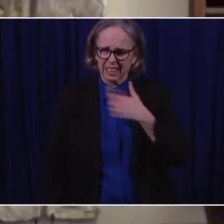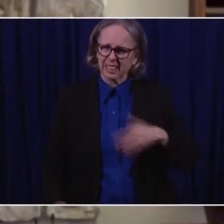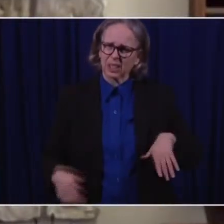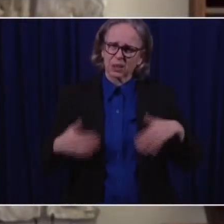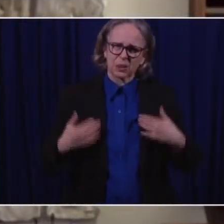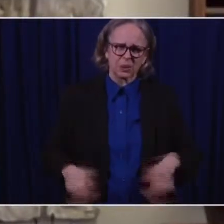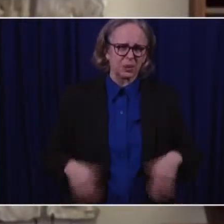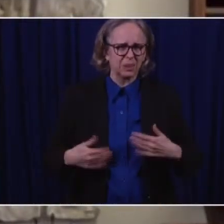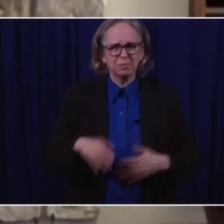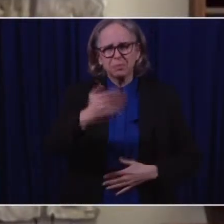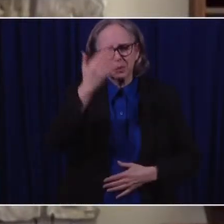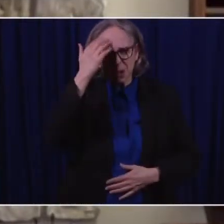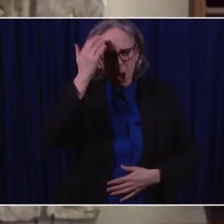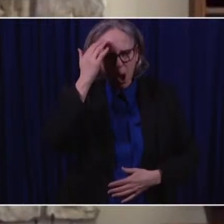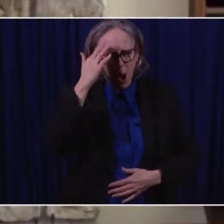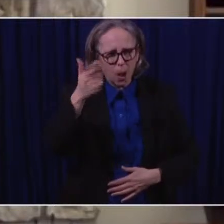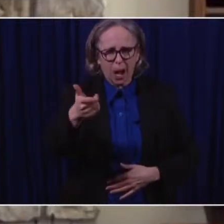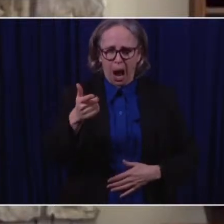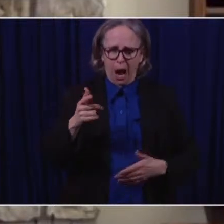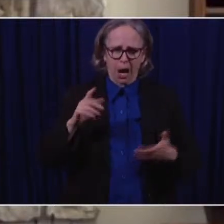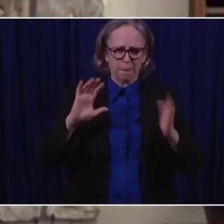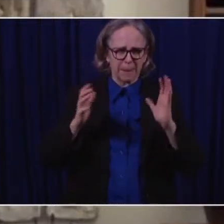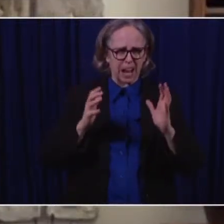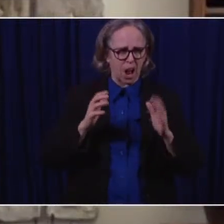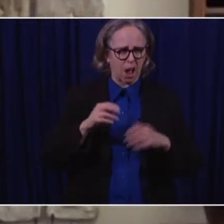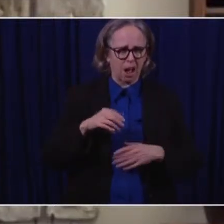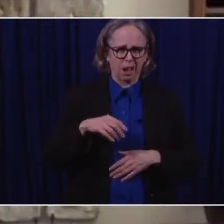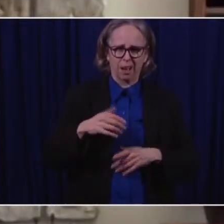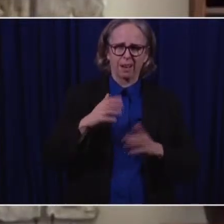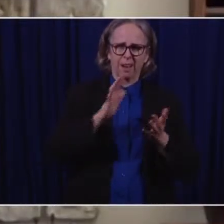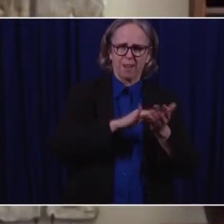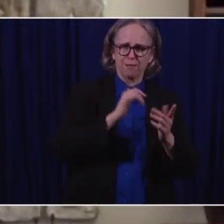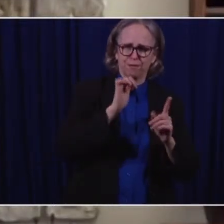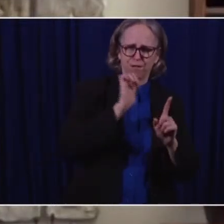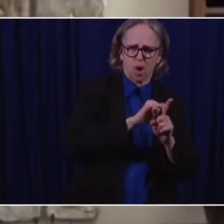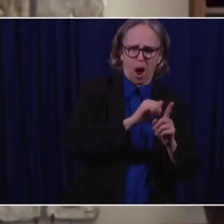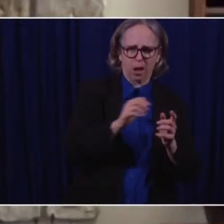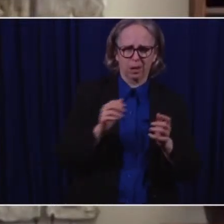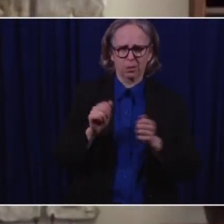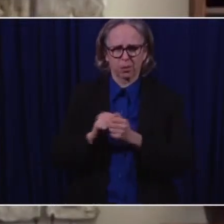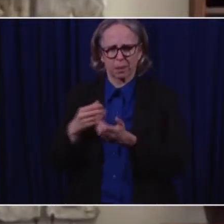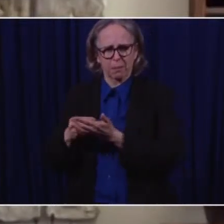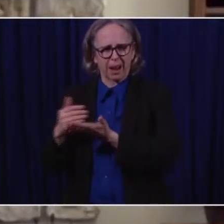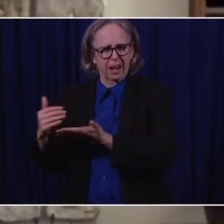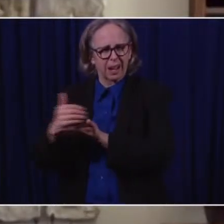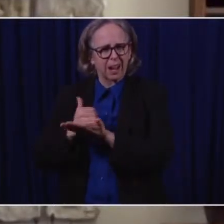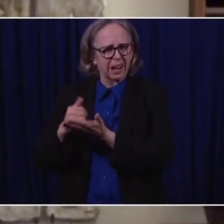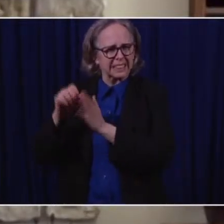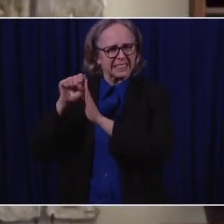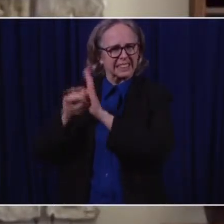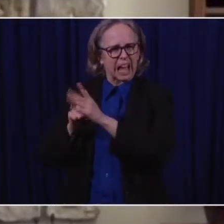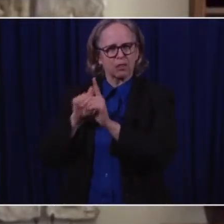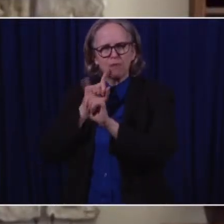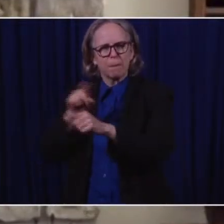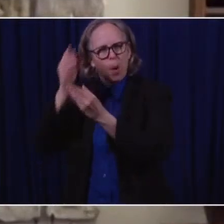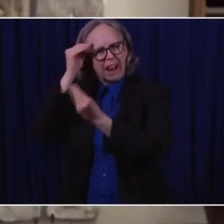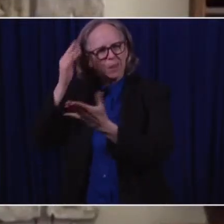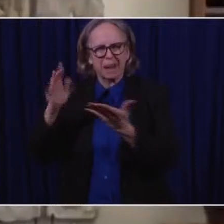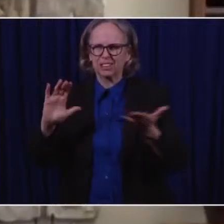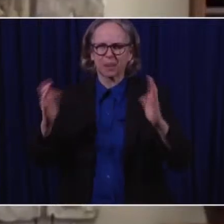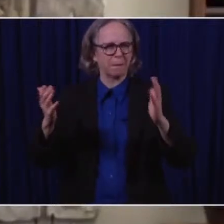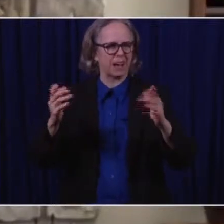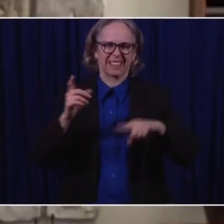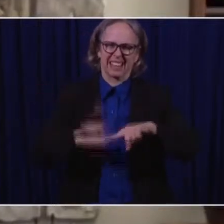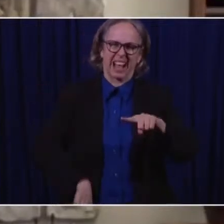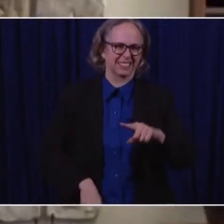the fraud. Fraud is occurring everywhere. And that's something that we all have to deal with. People in the private sector